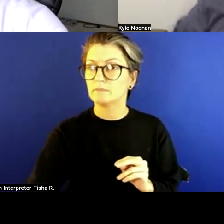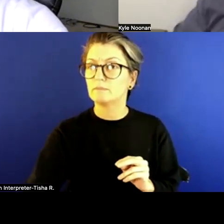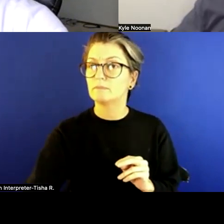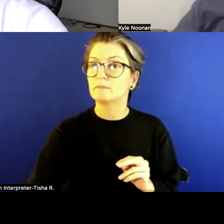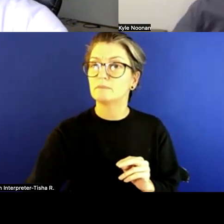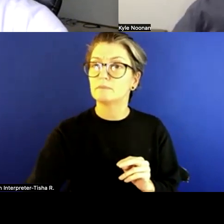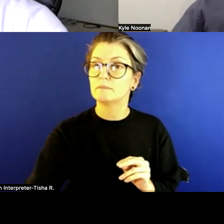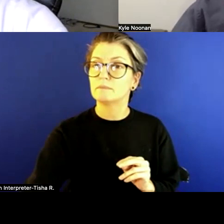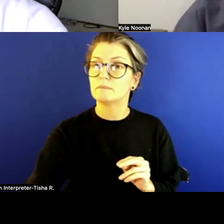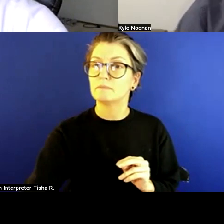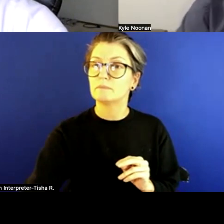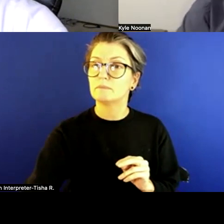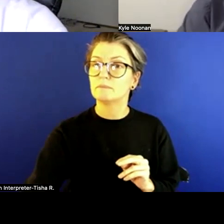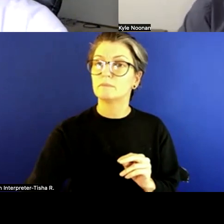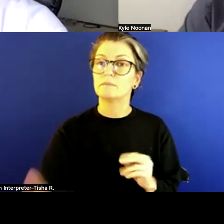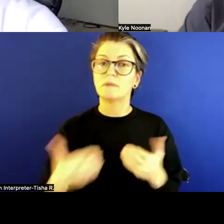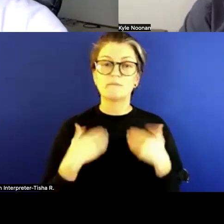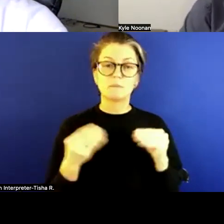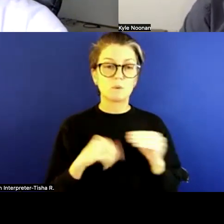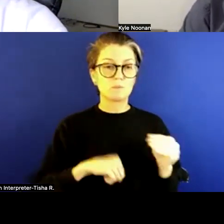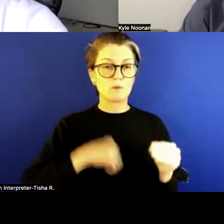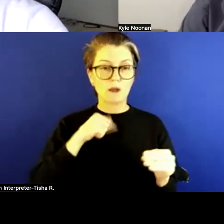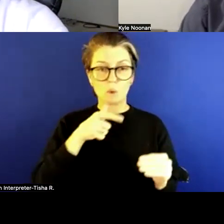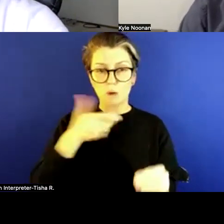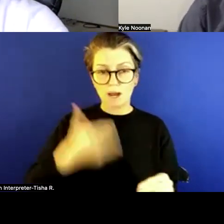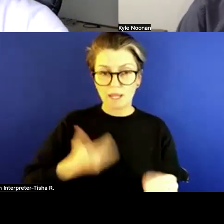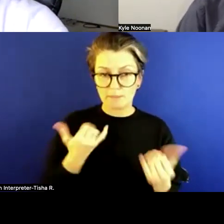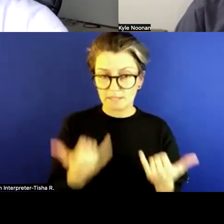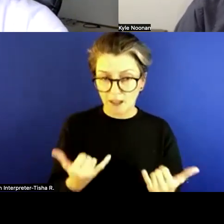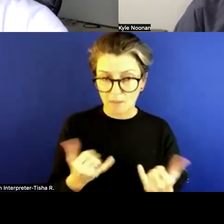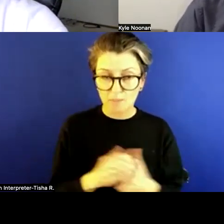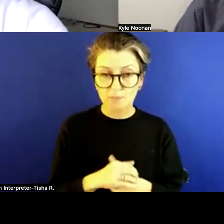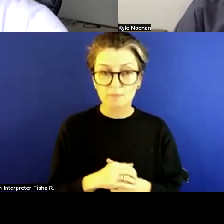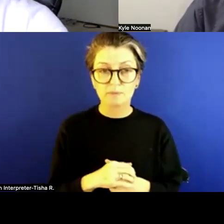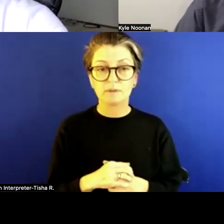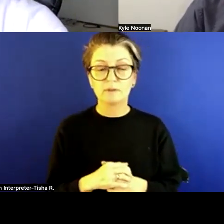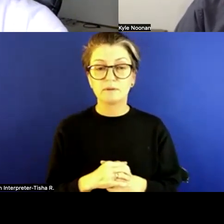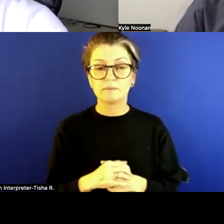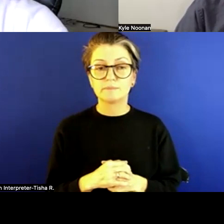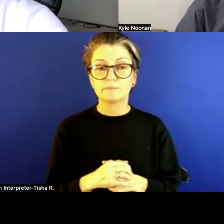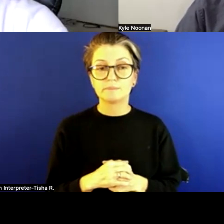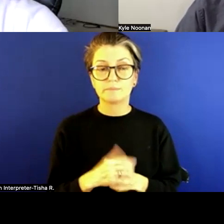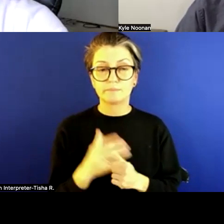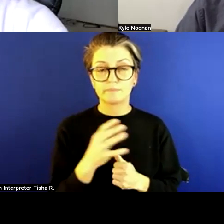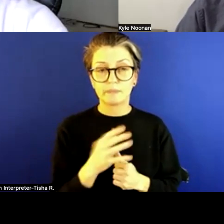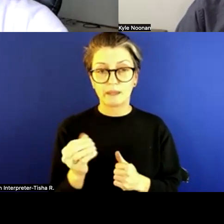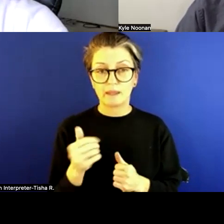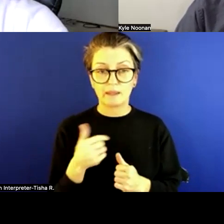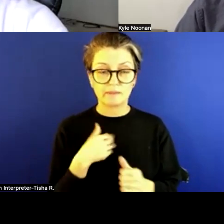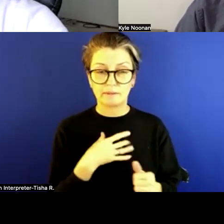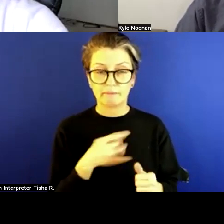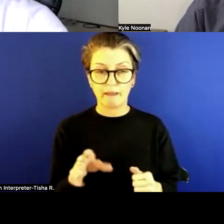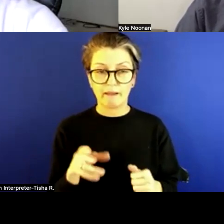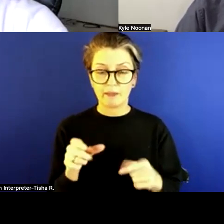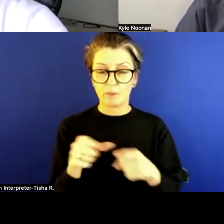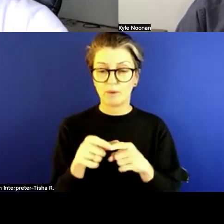more pride in who I am now, as far as being, I don't like the term differently abled,